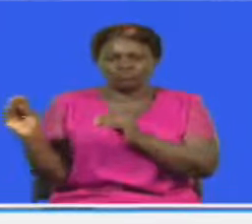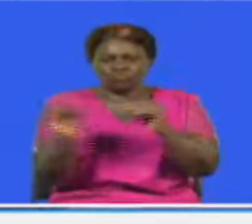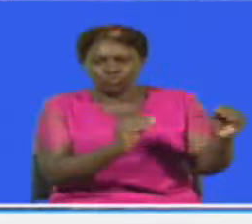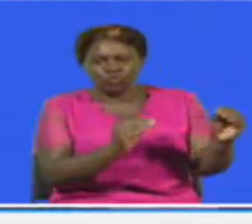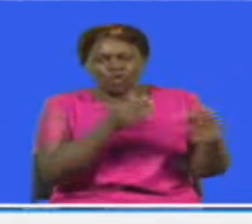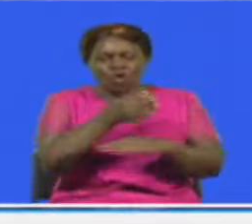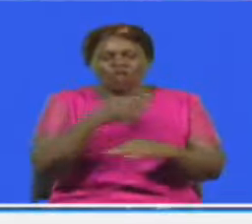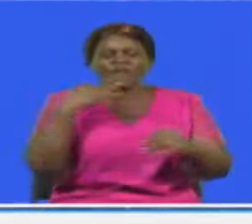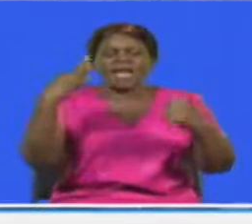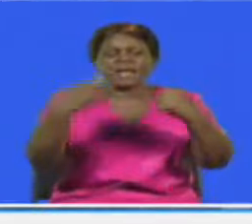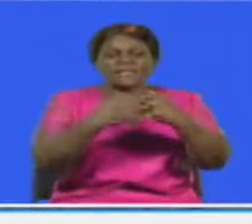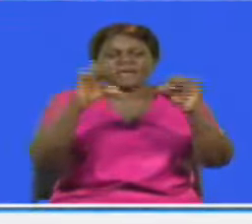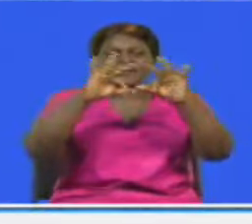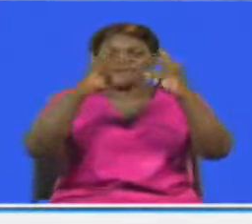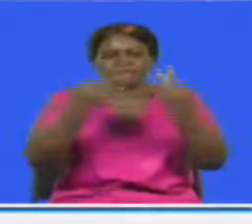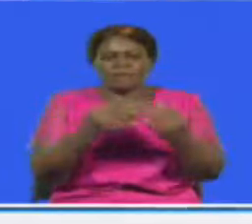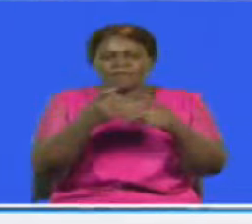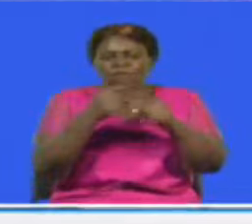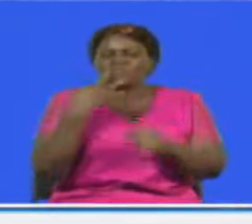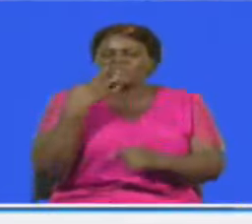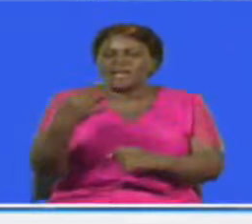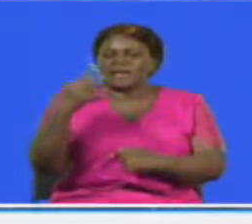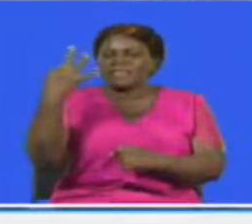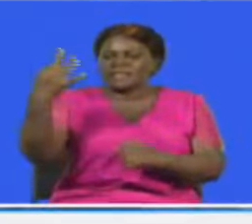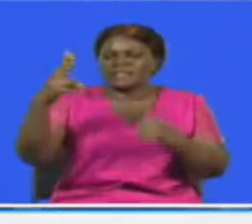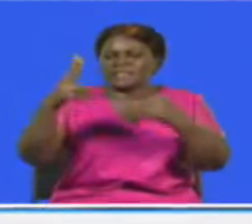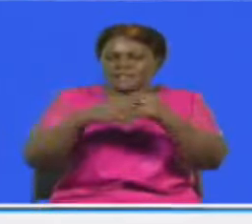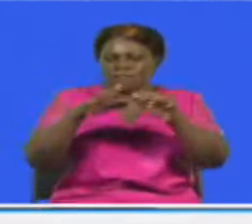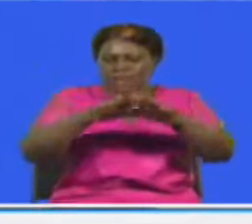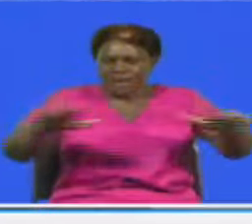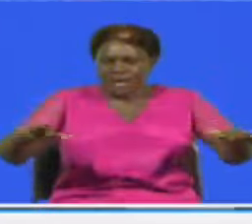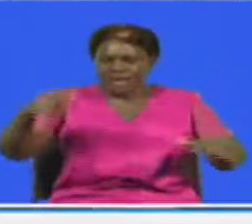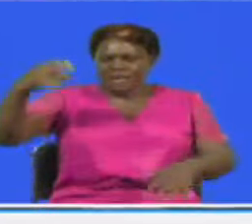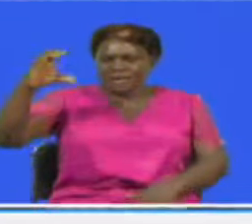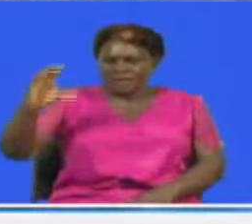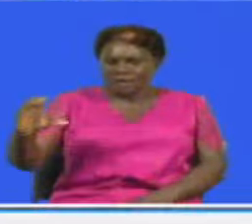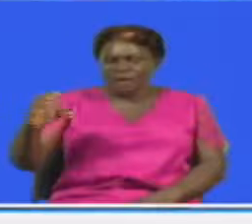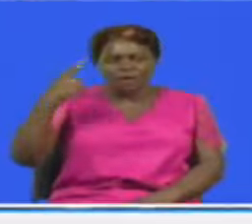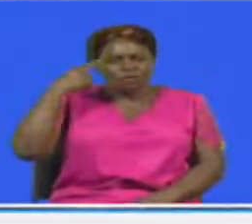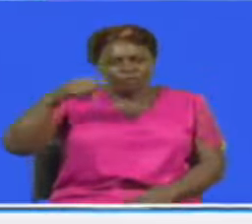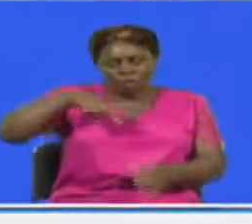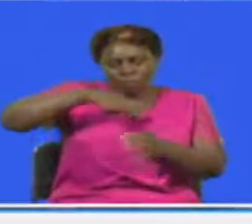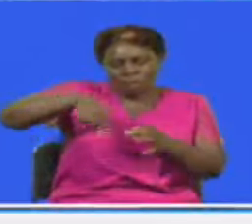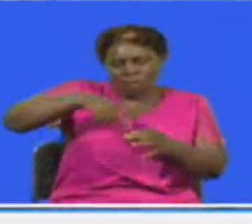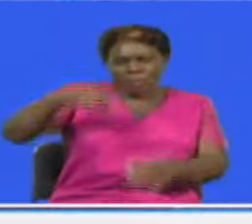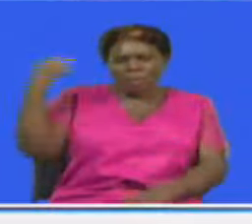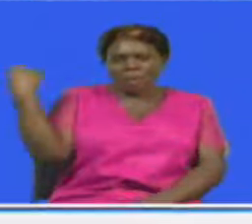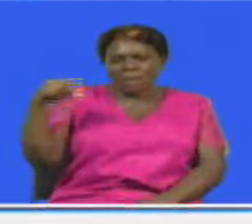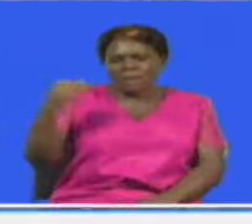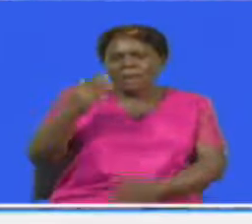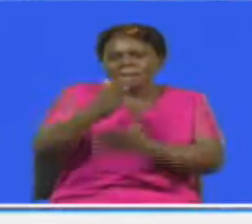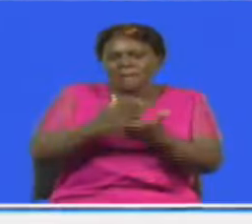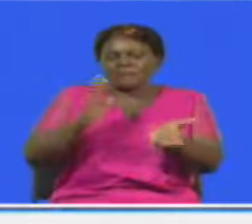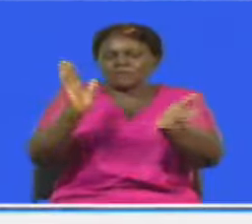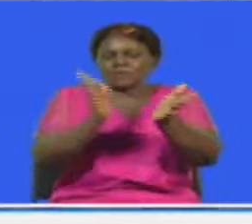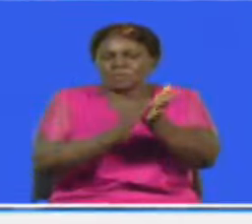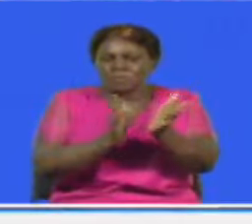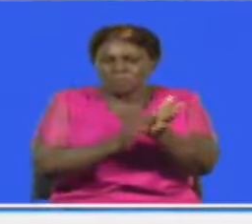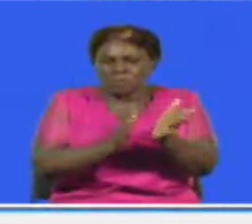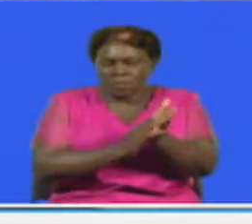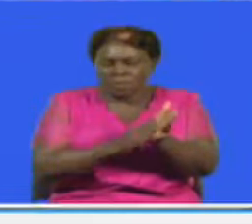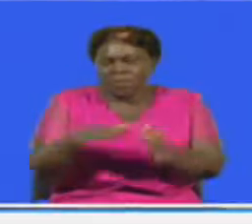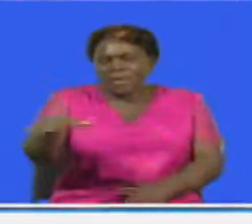over 800 families from 337 acres of land earmarked for gold mining as part of the recommendations